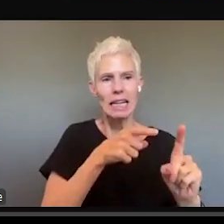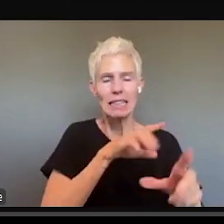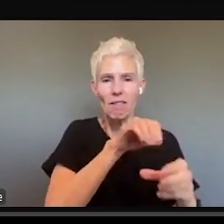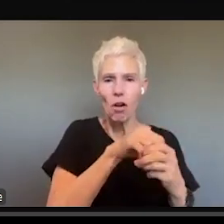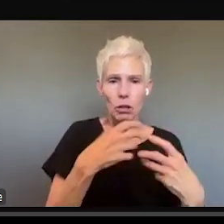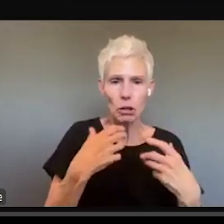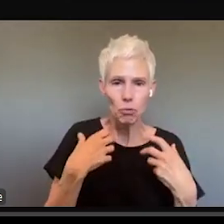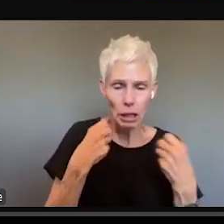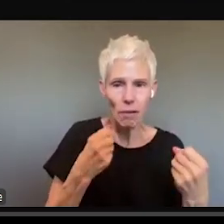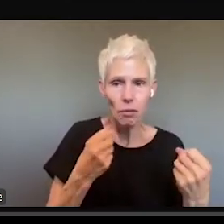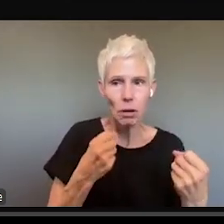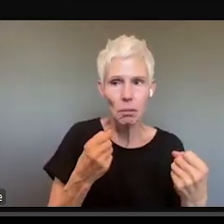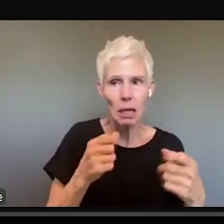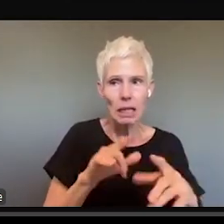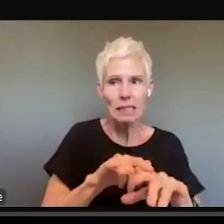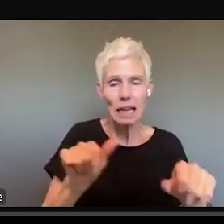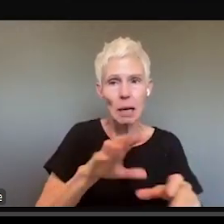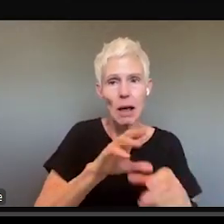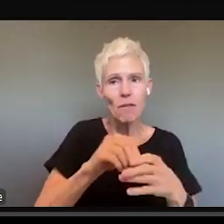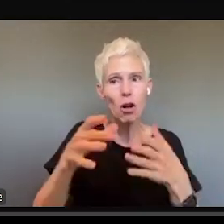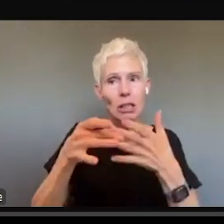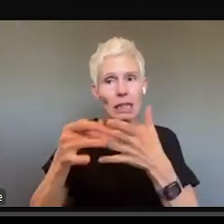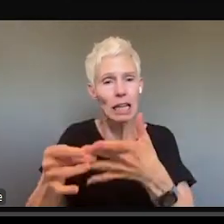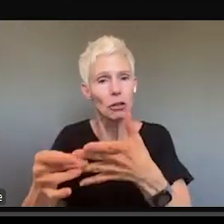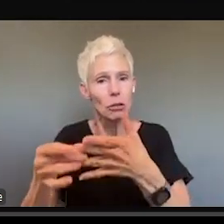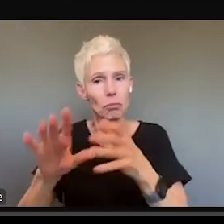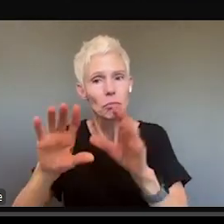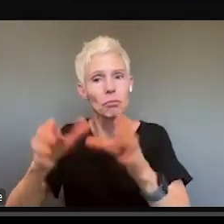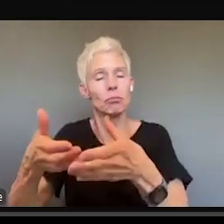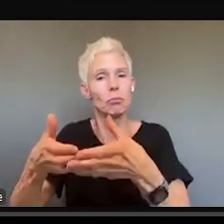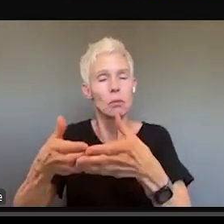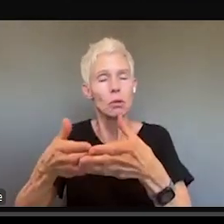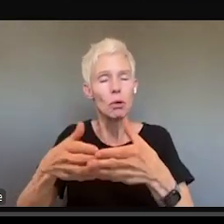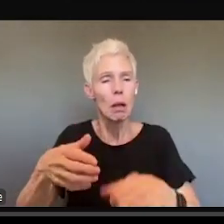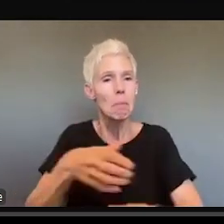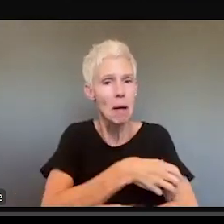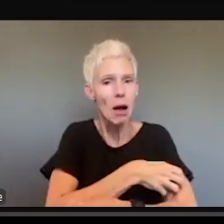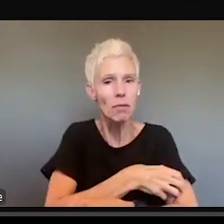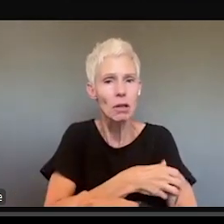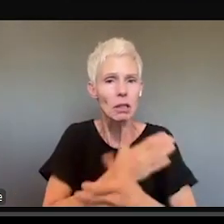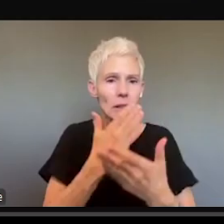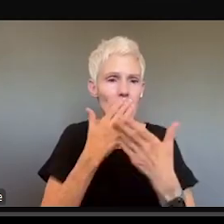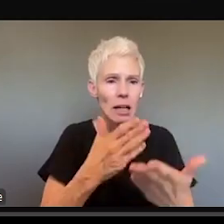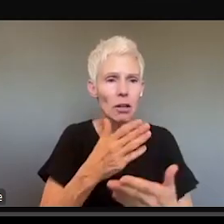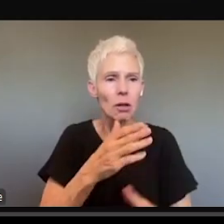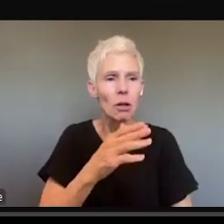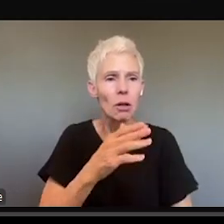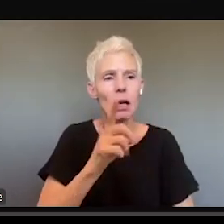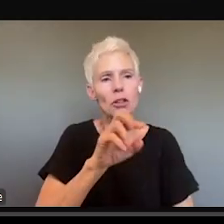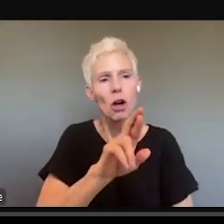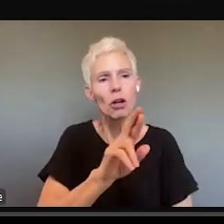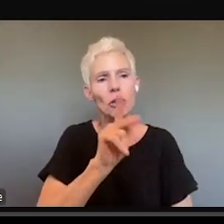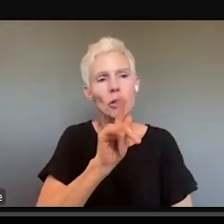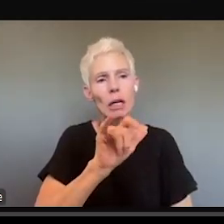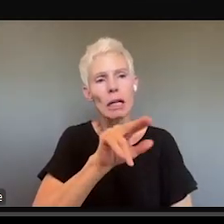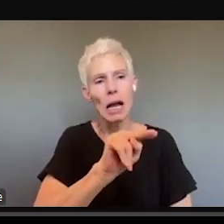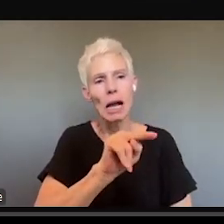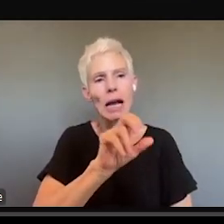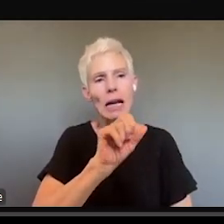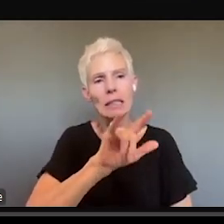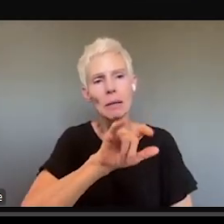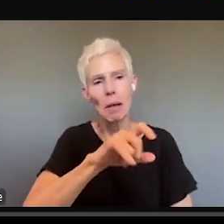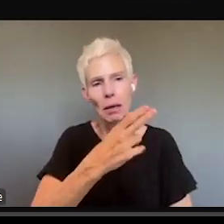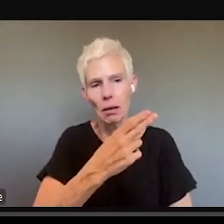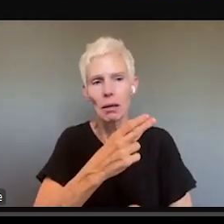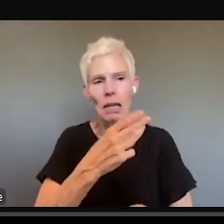in leadership is just such a powerful thing. And so we thank Dr. Kleinschmidt for being on with us